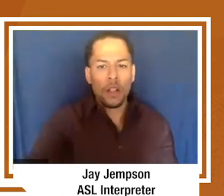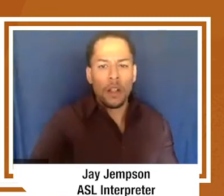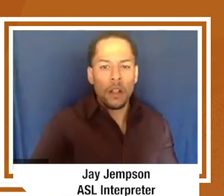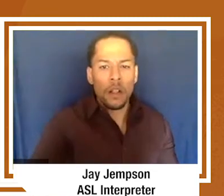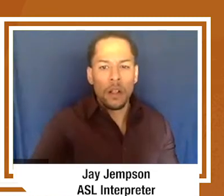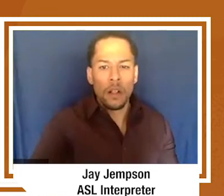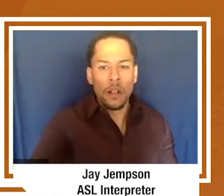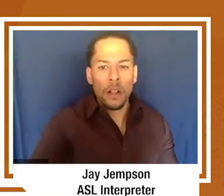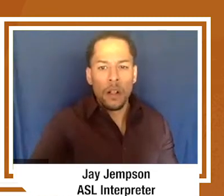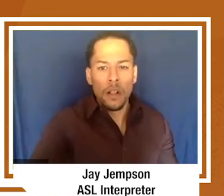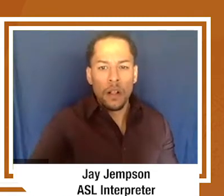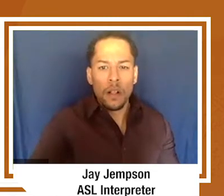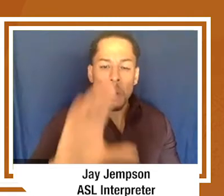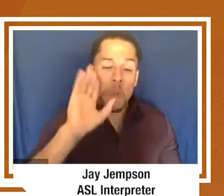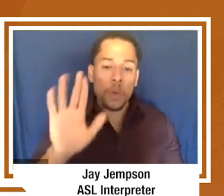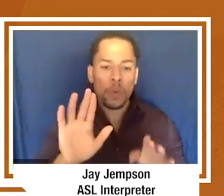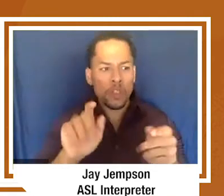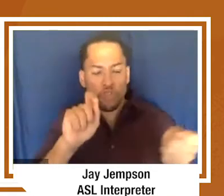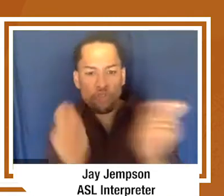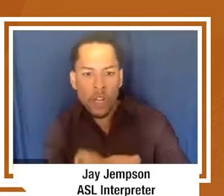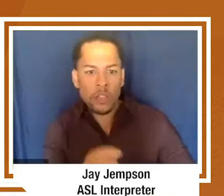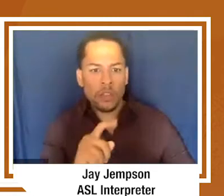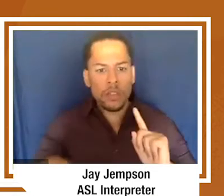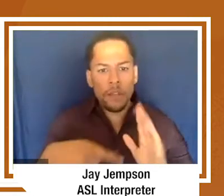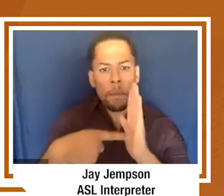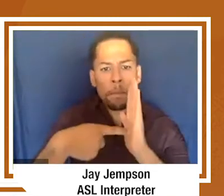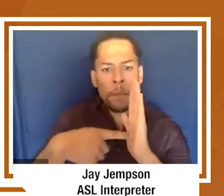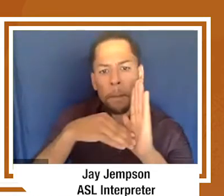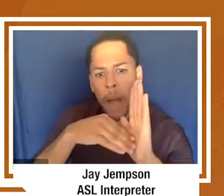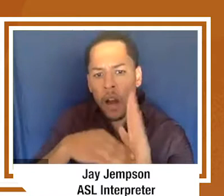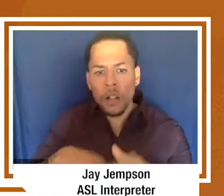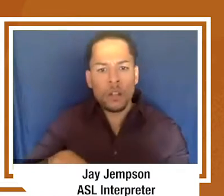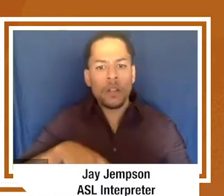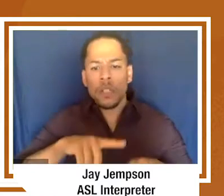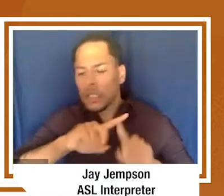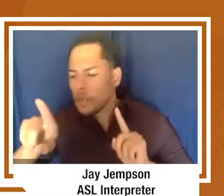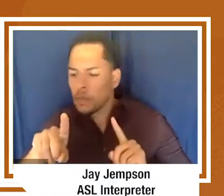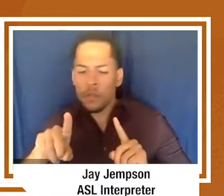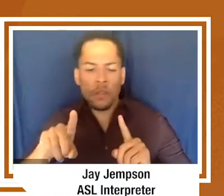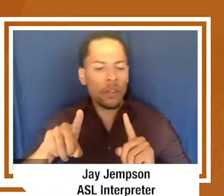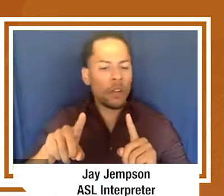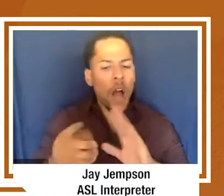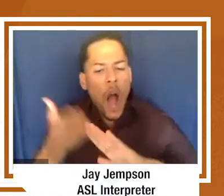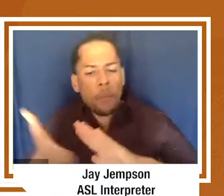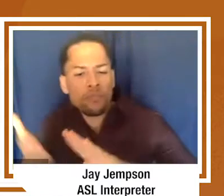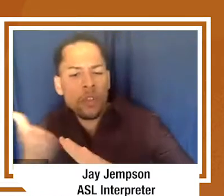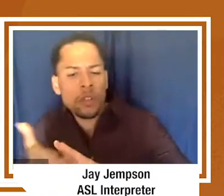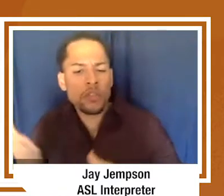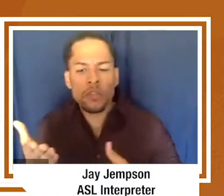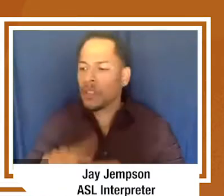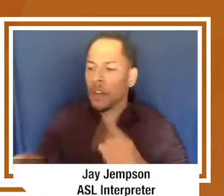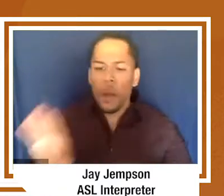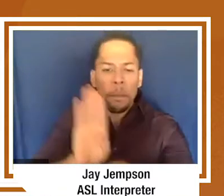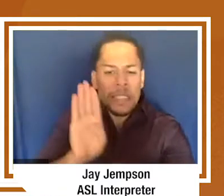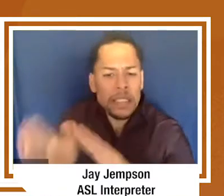change in models of operation, change in programming, changing how people are really analyzing and looking at how they interact